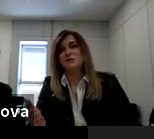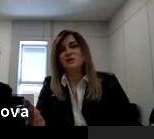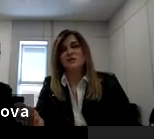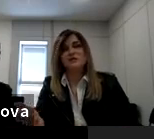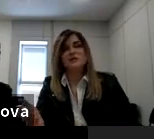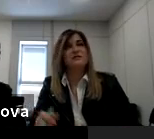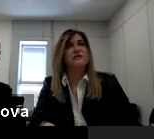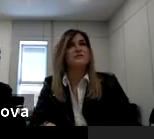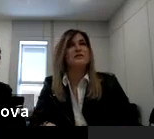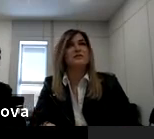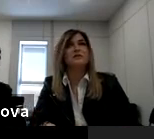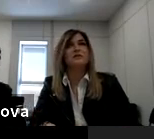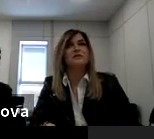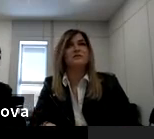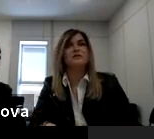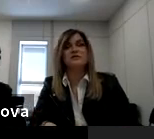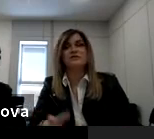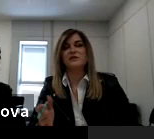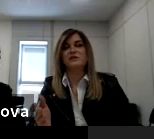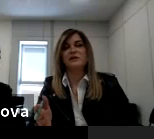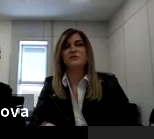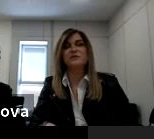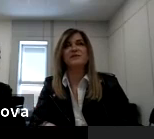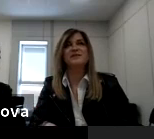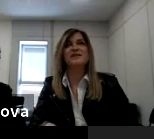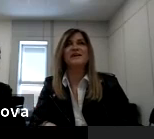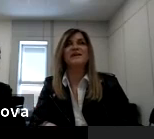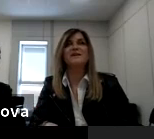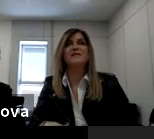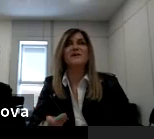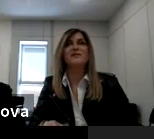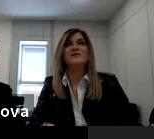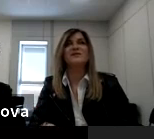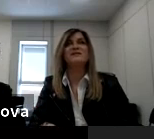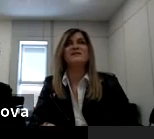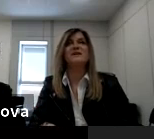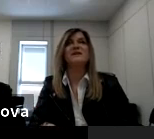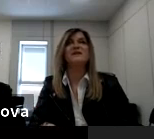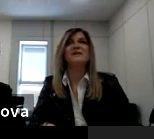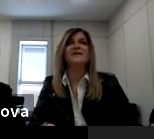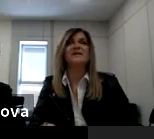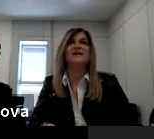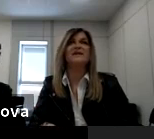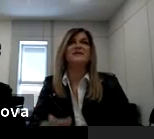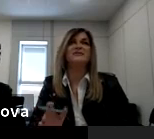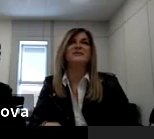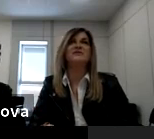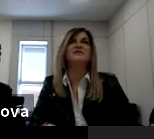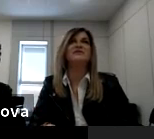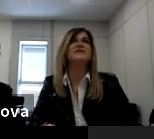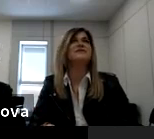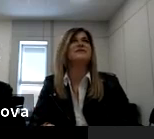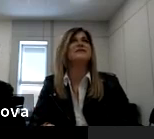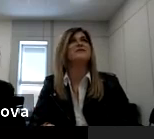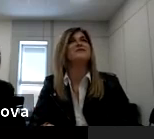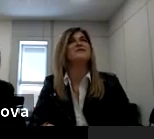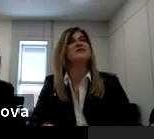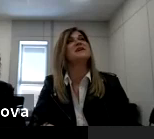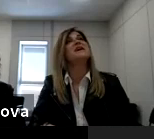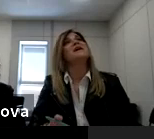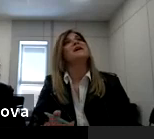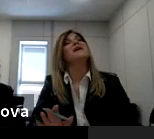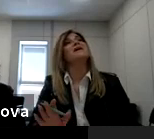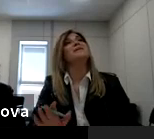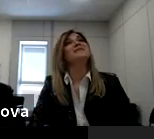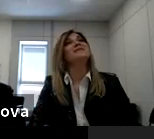So for me, it's just, you know, a perfect fixture. If I could, if I was a lighting designer, I would use it in all